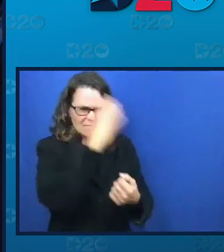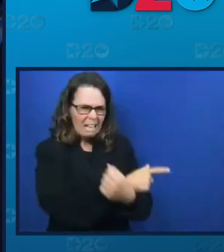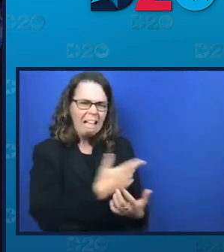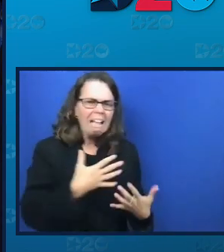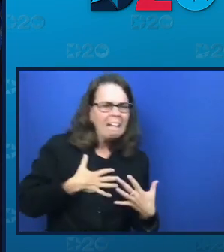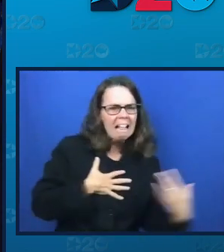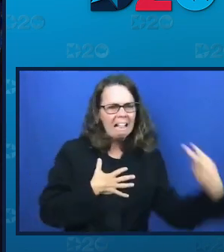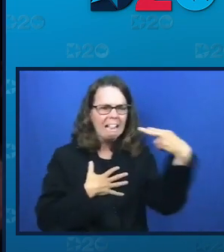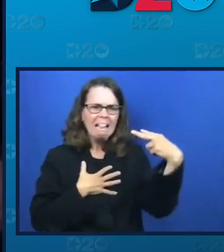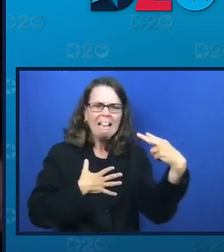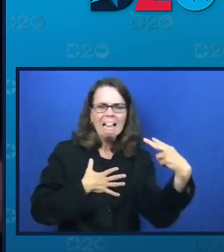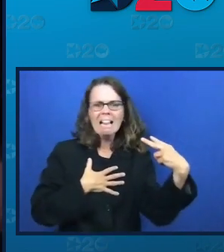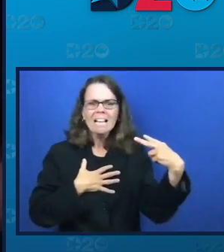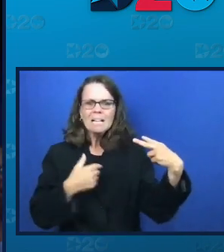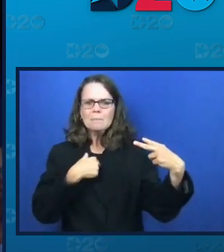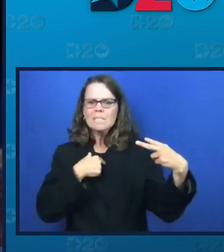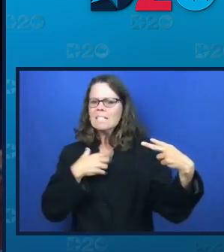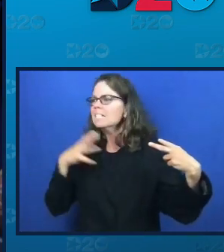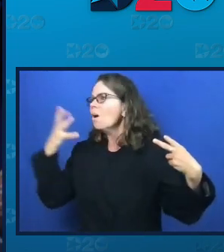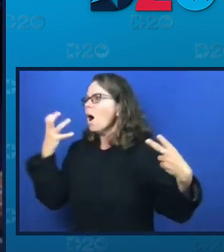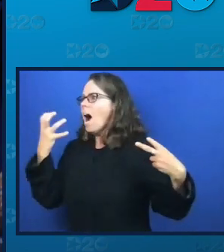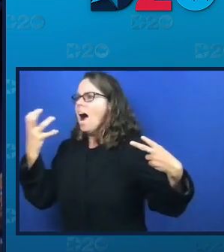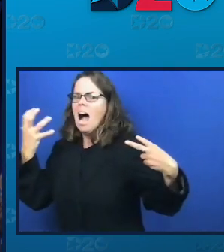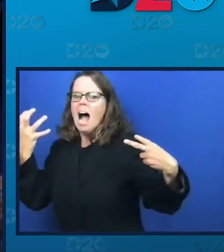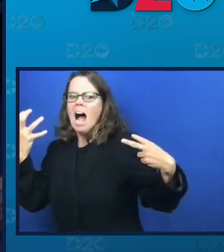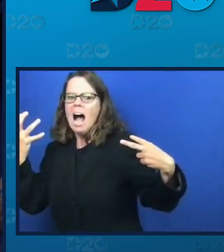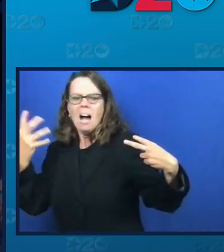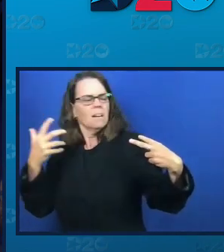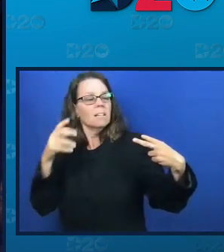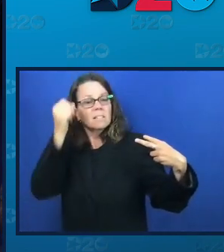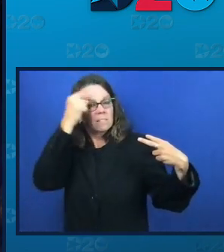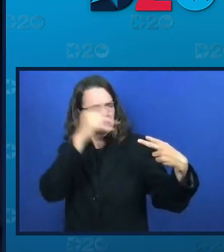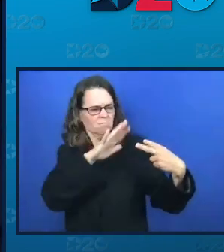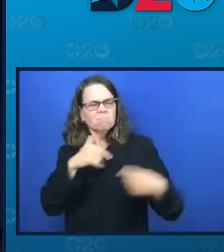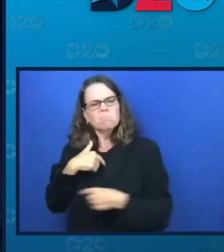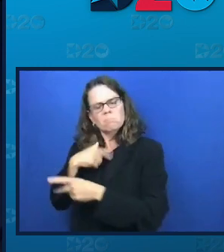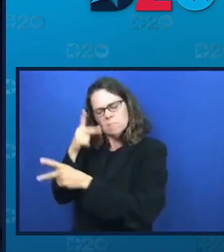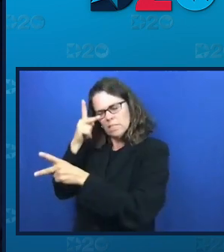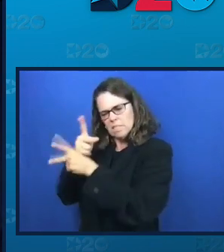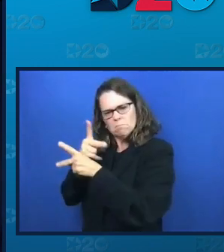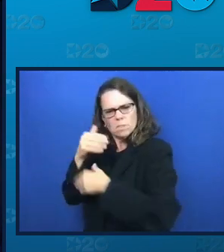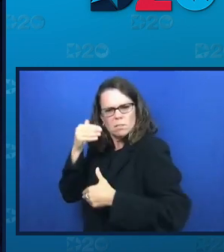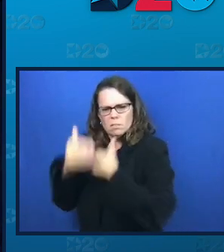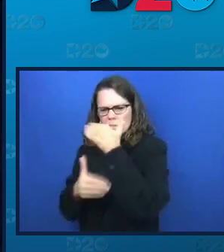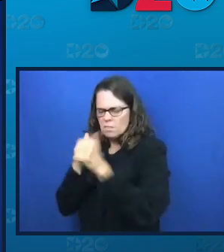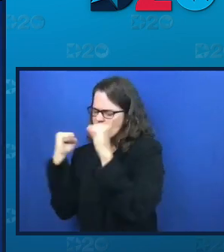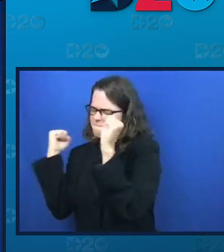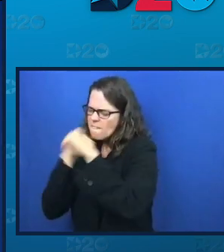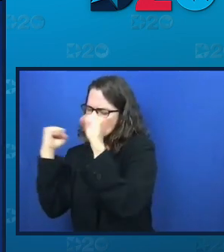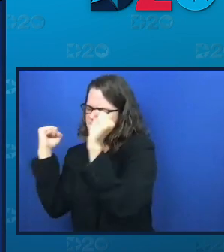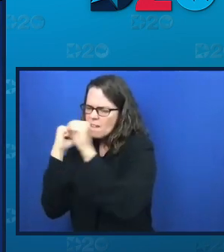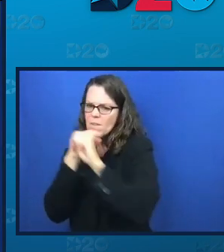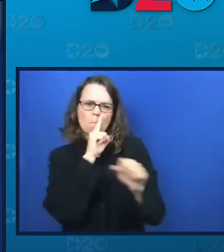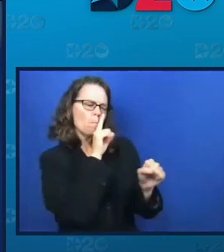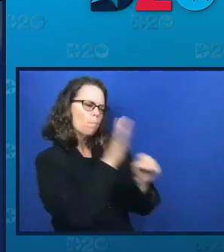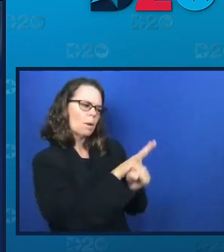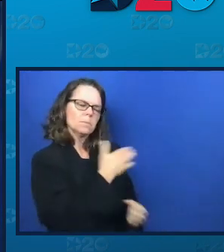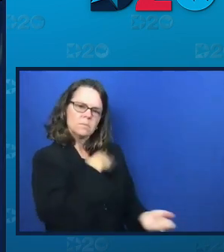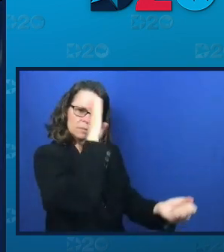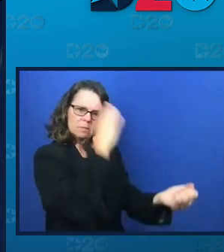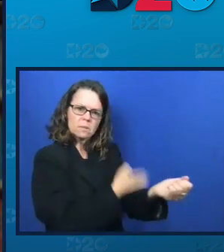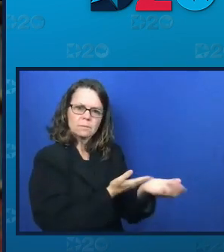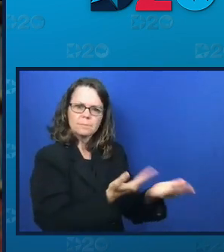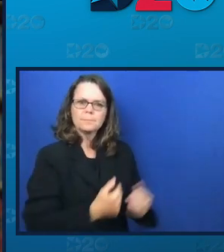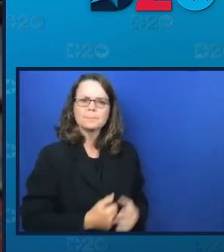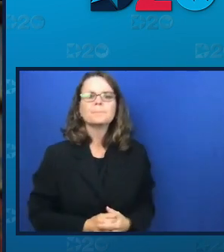President Obama signed the 21st Century Cures Act, including the so-called moonshot that could be a giant leap in the fight to cure